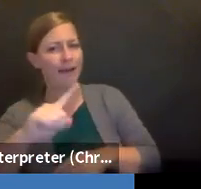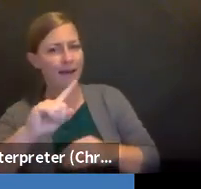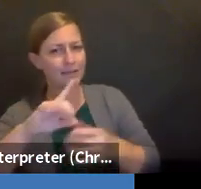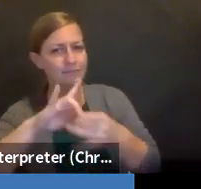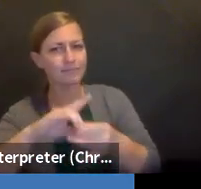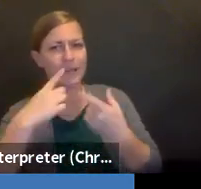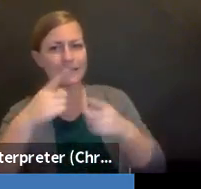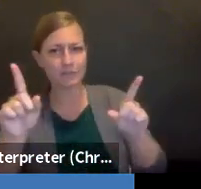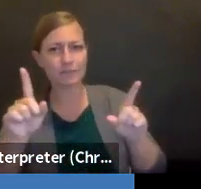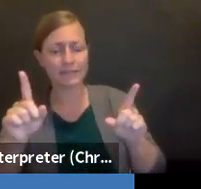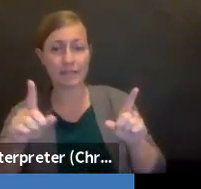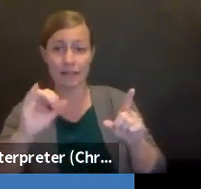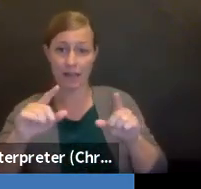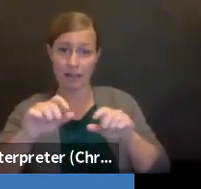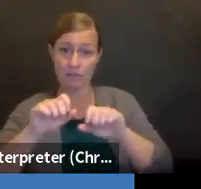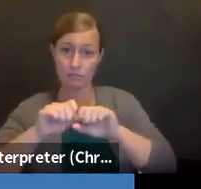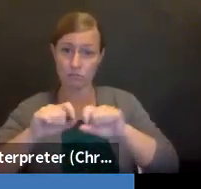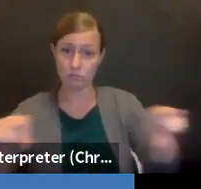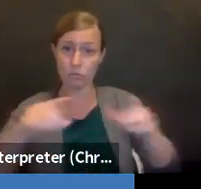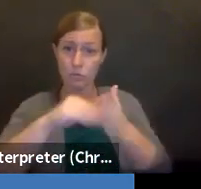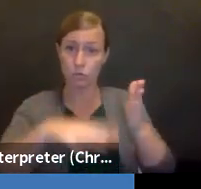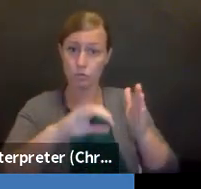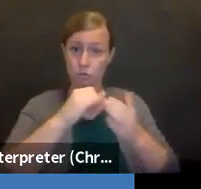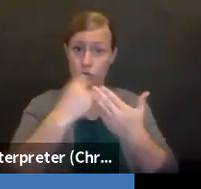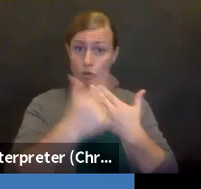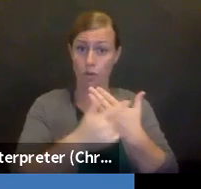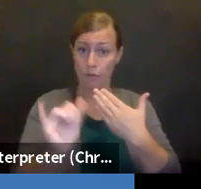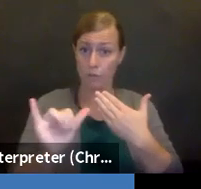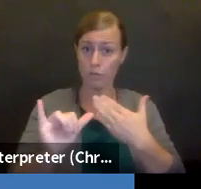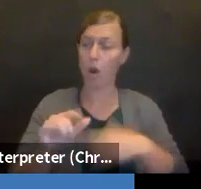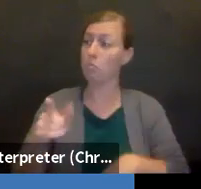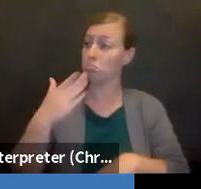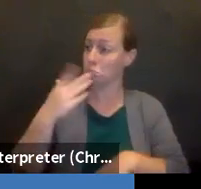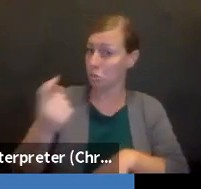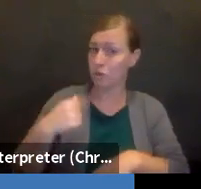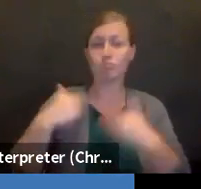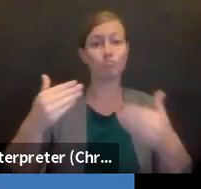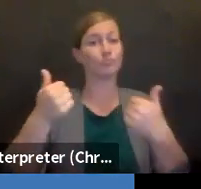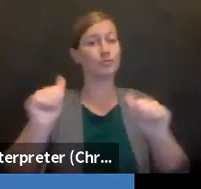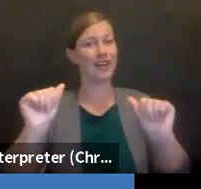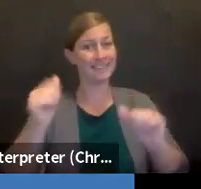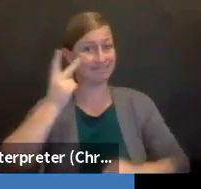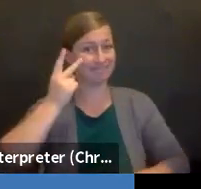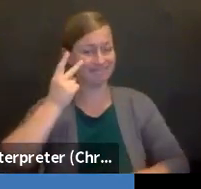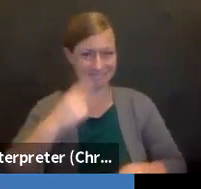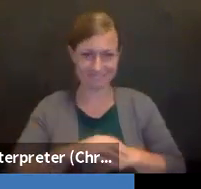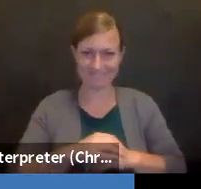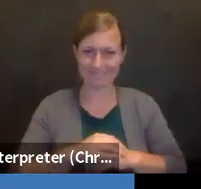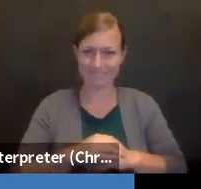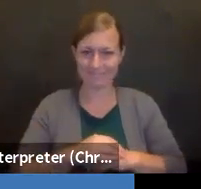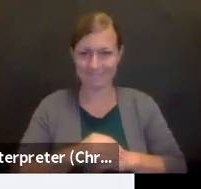a question whether it goes to the student journals also. Let's try it, but let's see if my class loads.